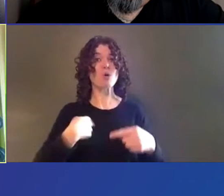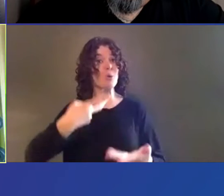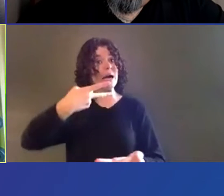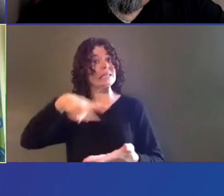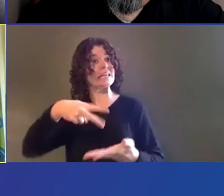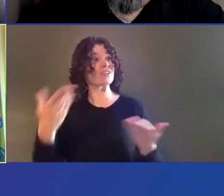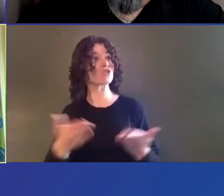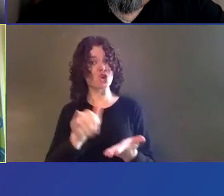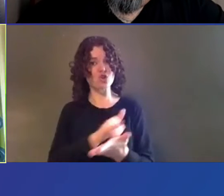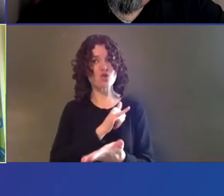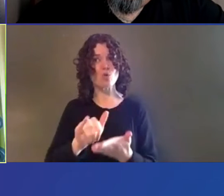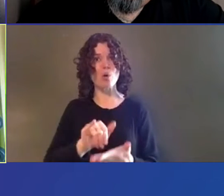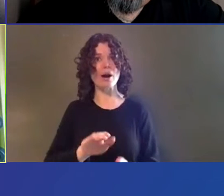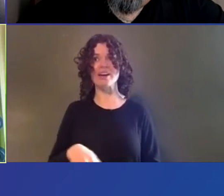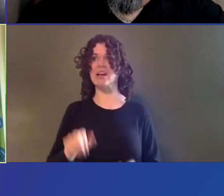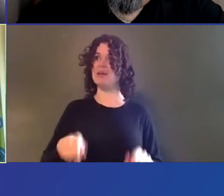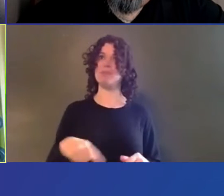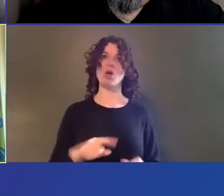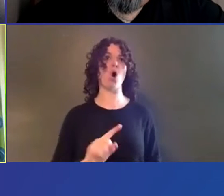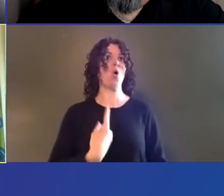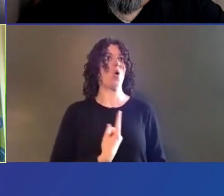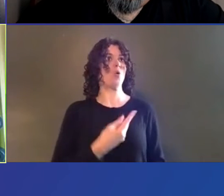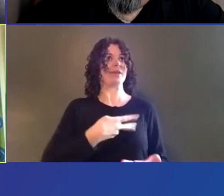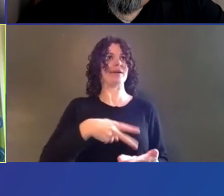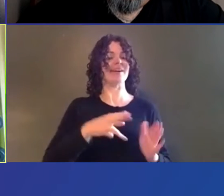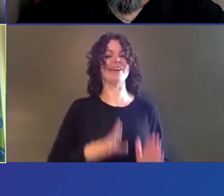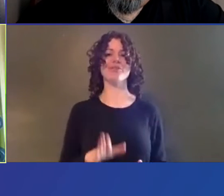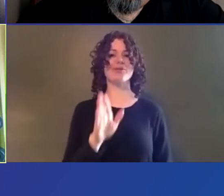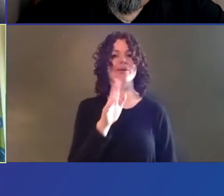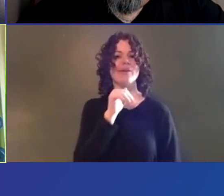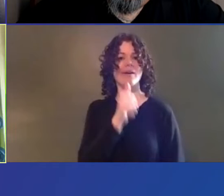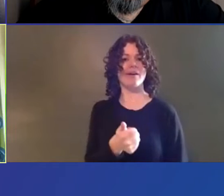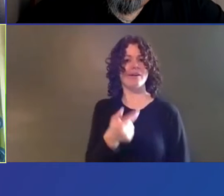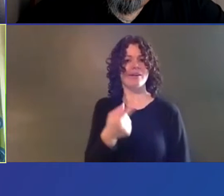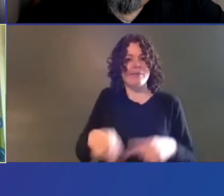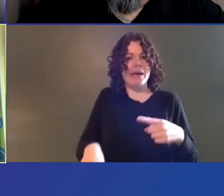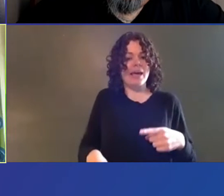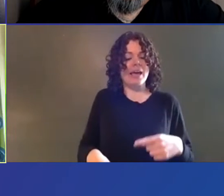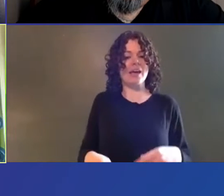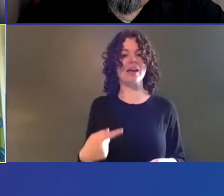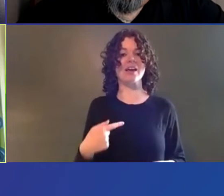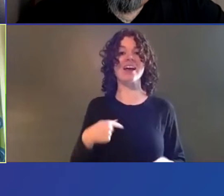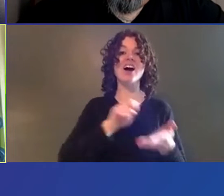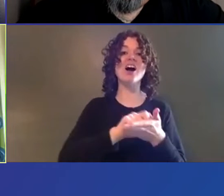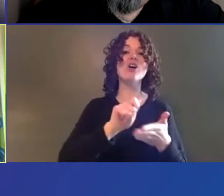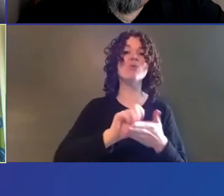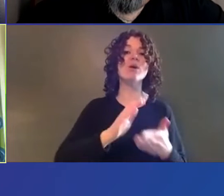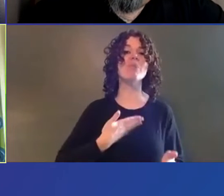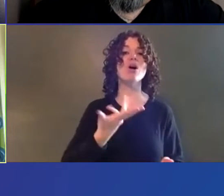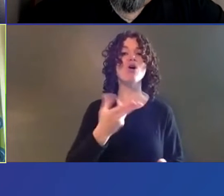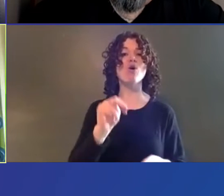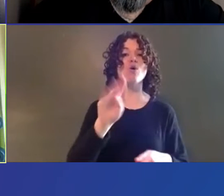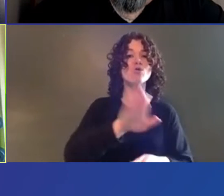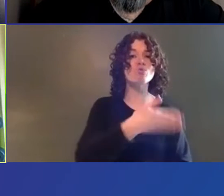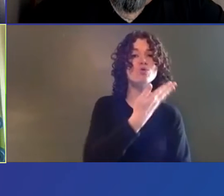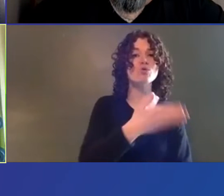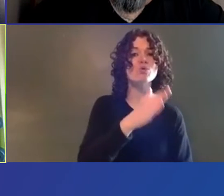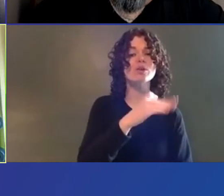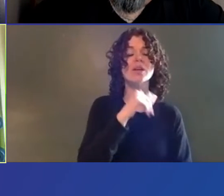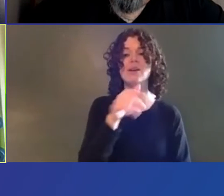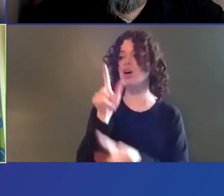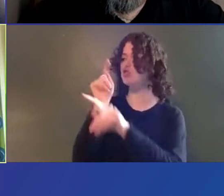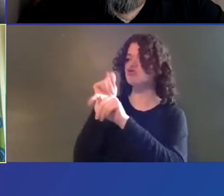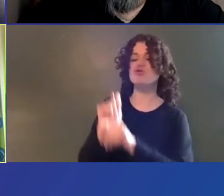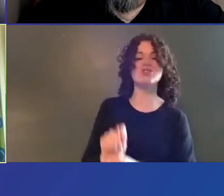dancer. Like I write all the music for, like I score all the music. If it's not traditional music, I either arrange the